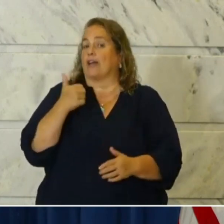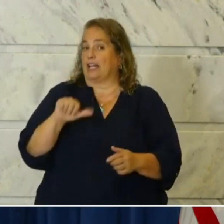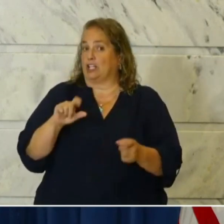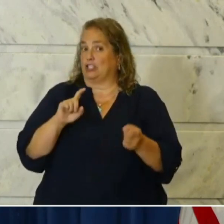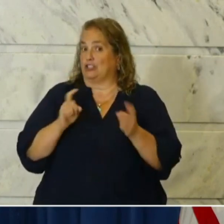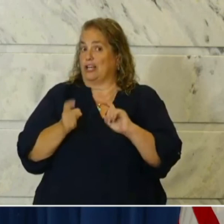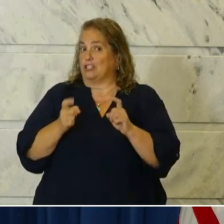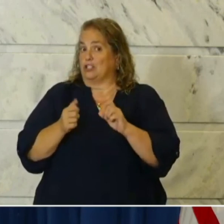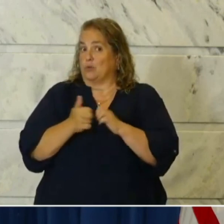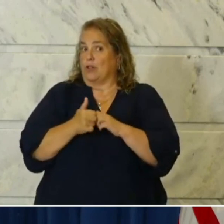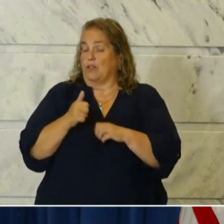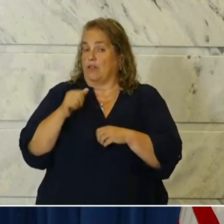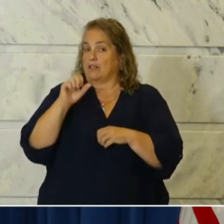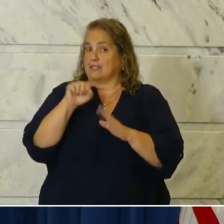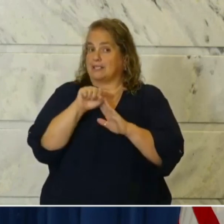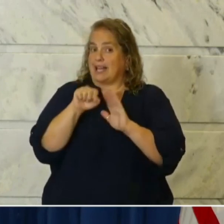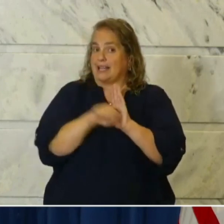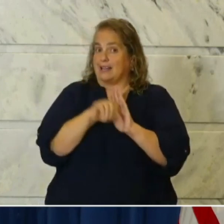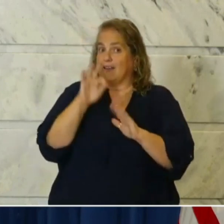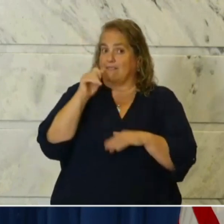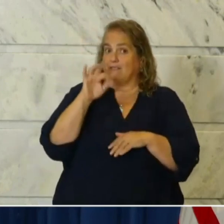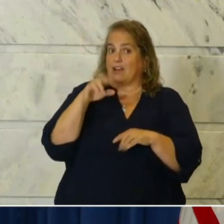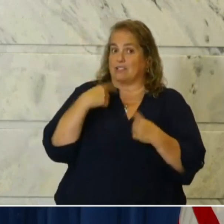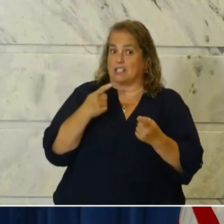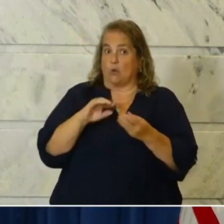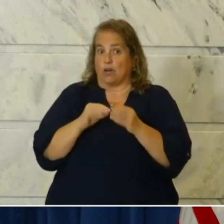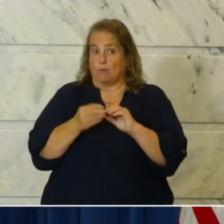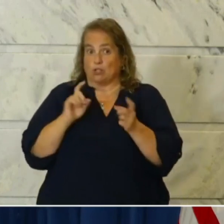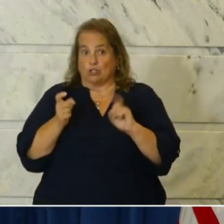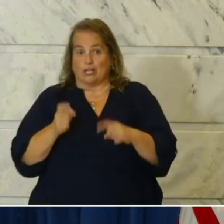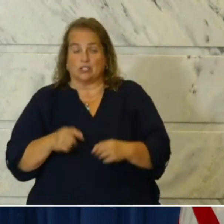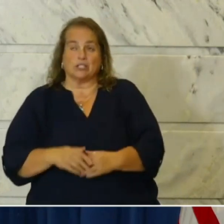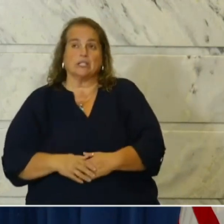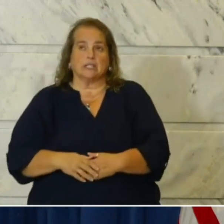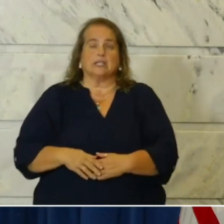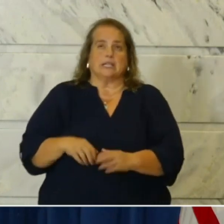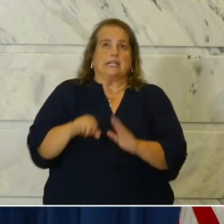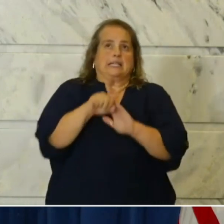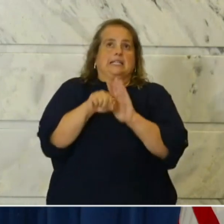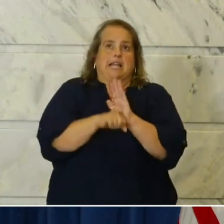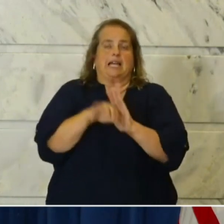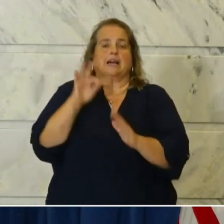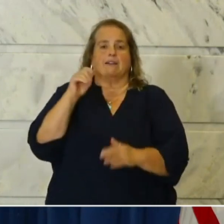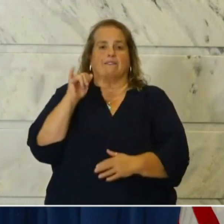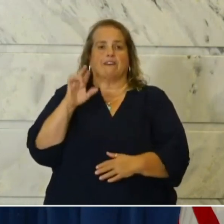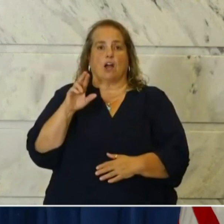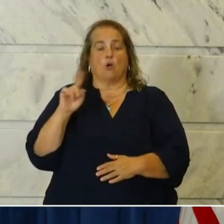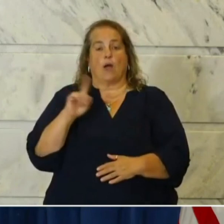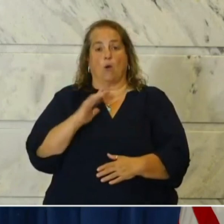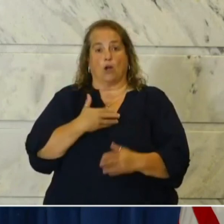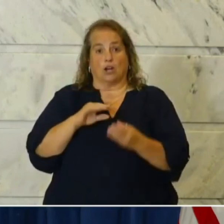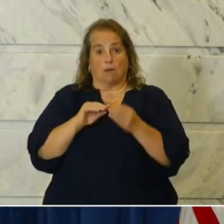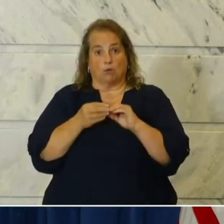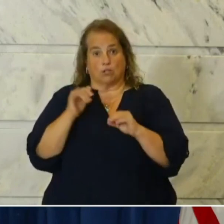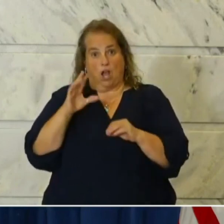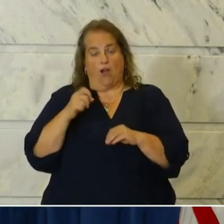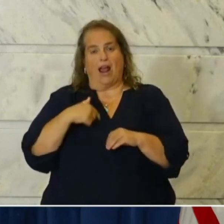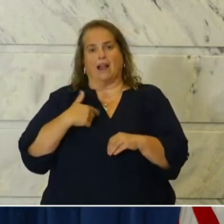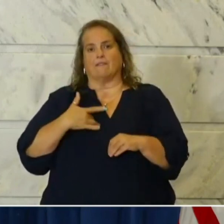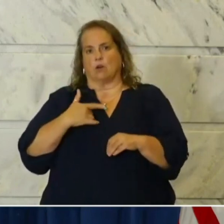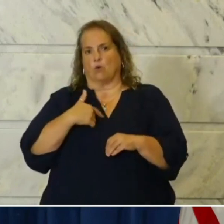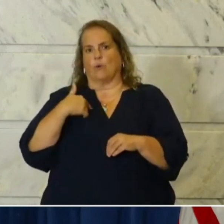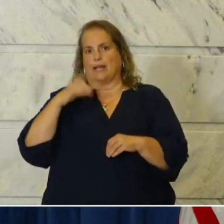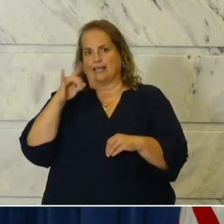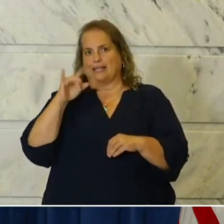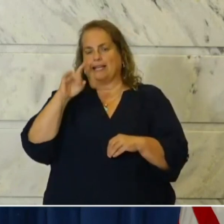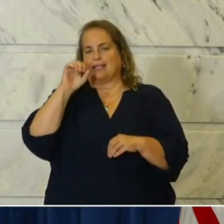wind given how our numbers are doing with the State Fair? Questions on the State Fair, given where our numbers are. I believe that we have sent an